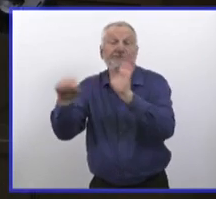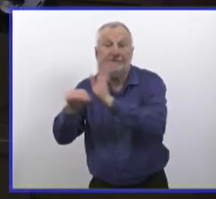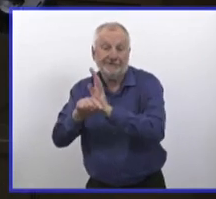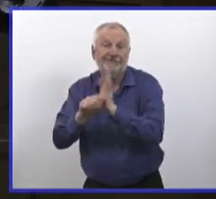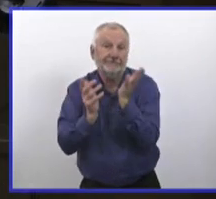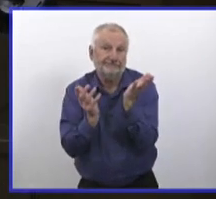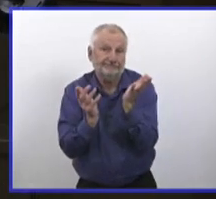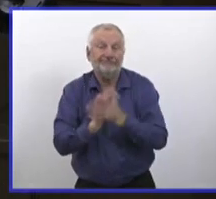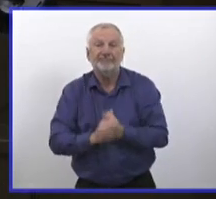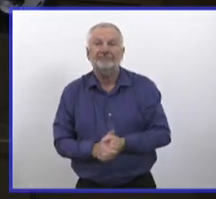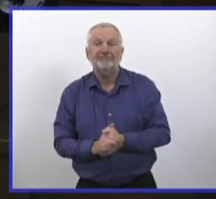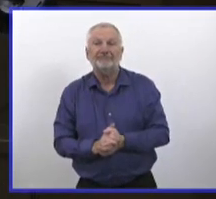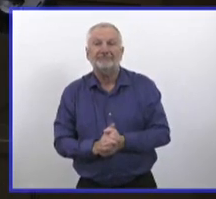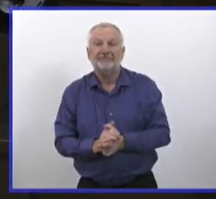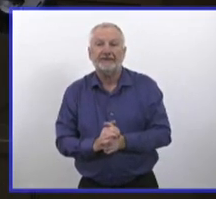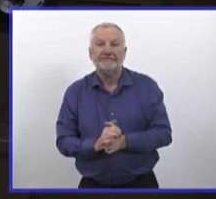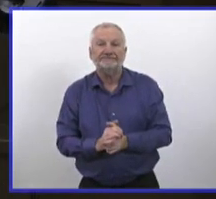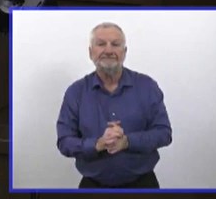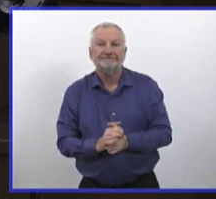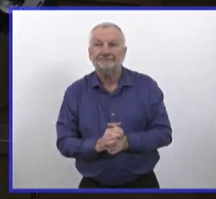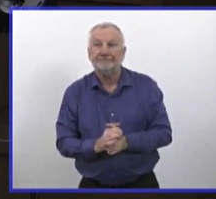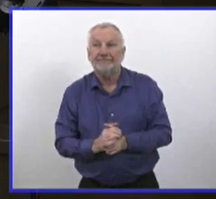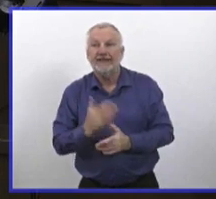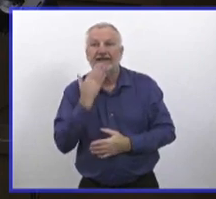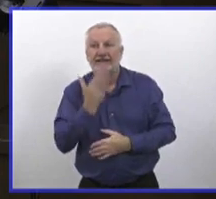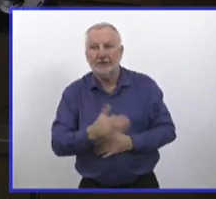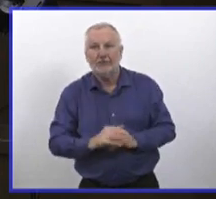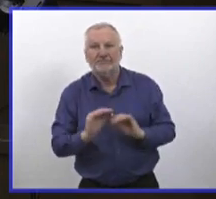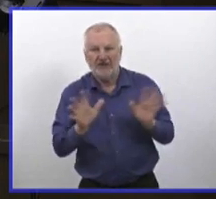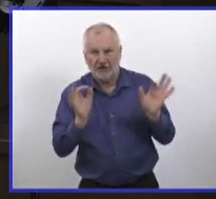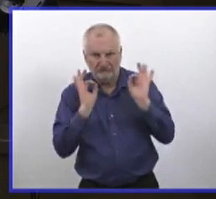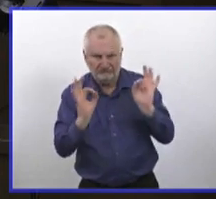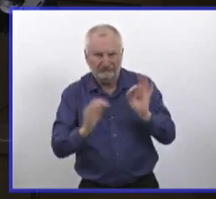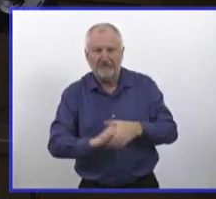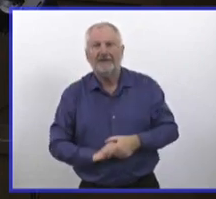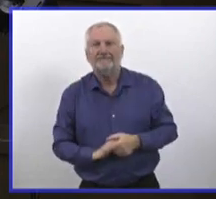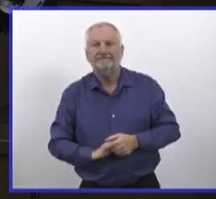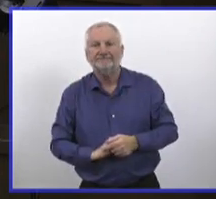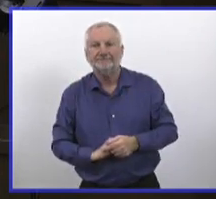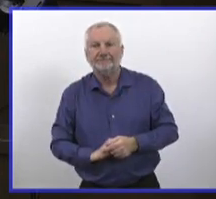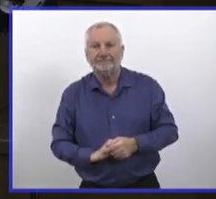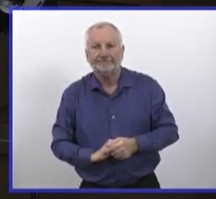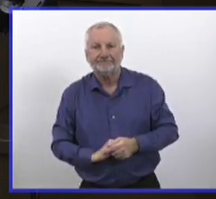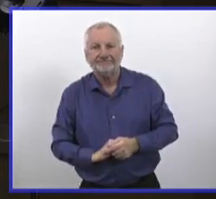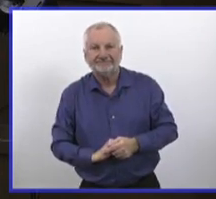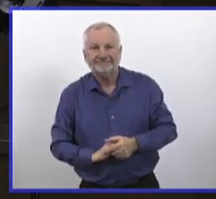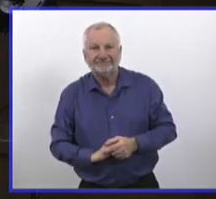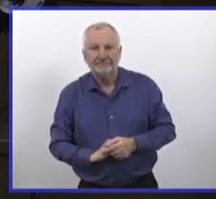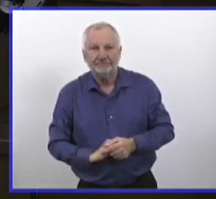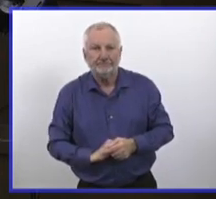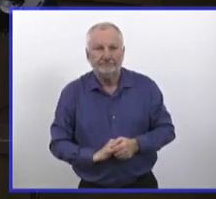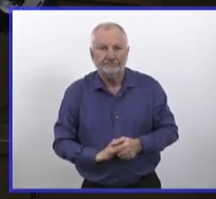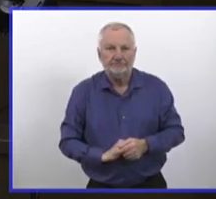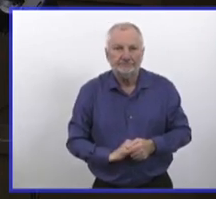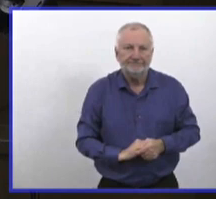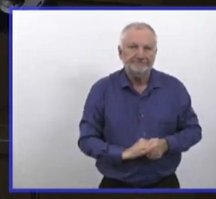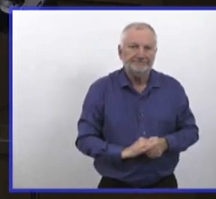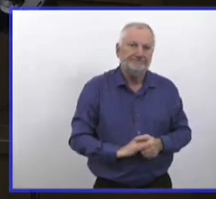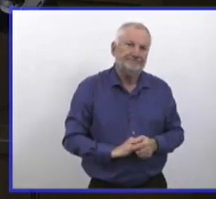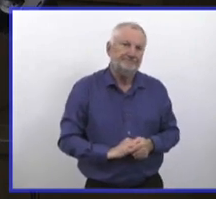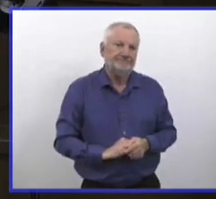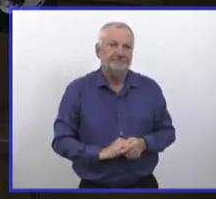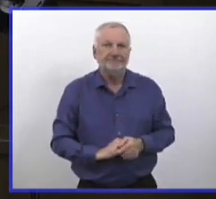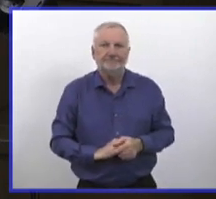Thanks very much for that clarification. I was also hoping maybe you could provide a little bit more information about